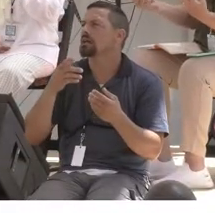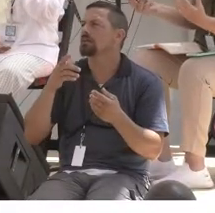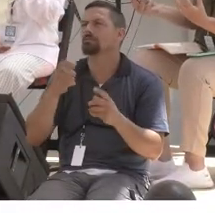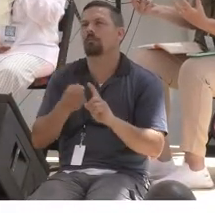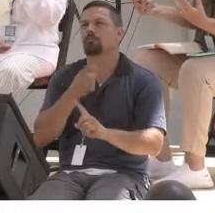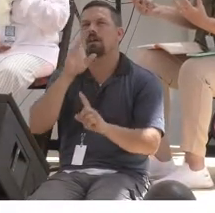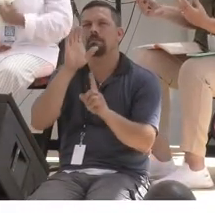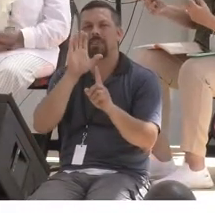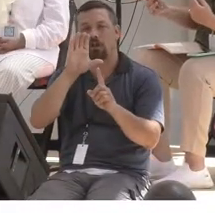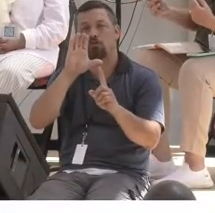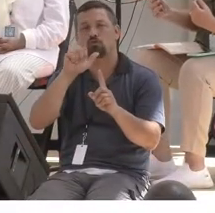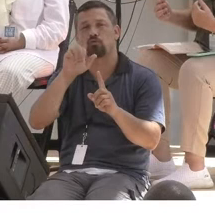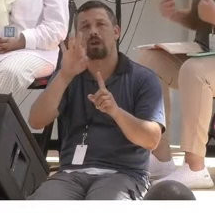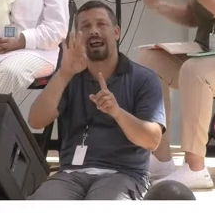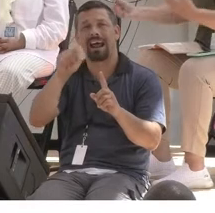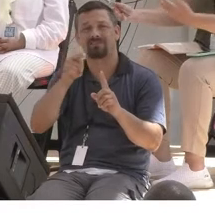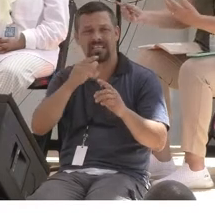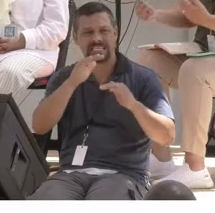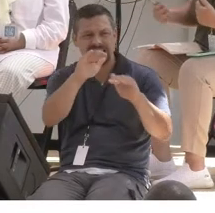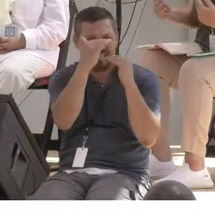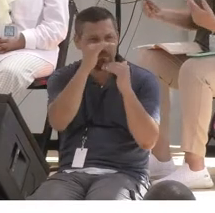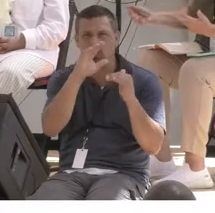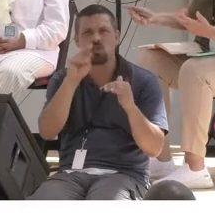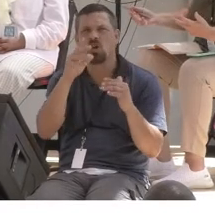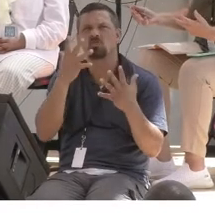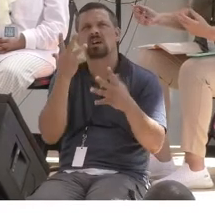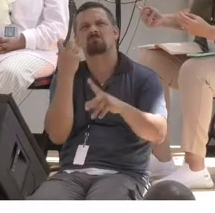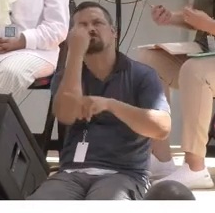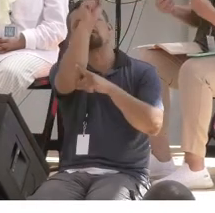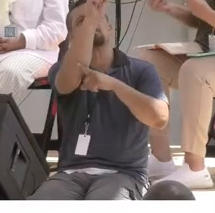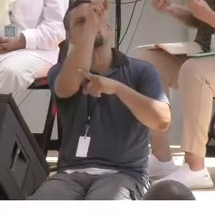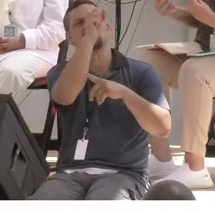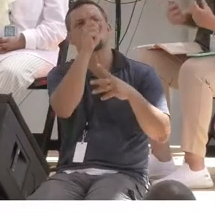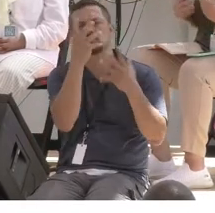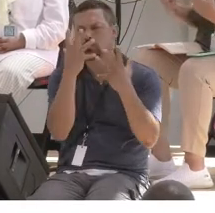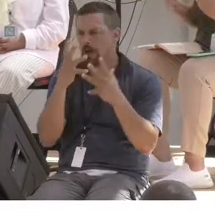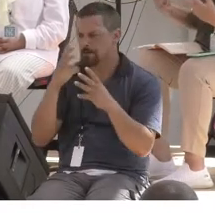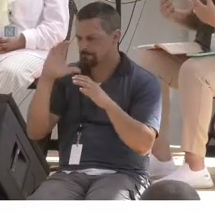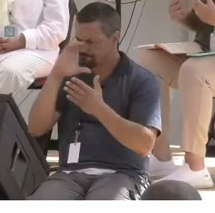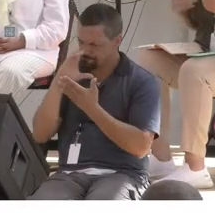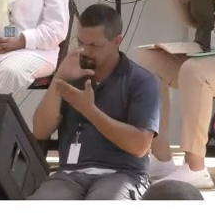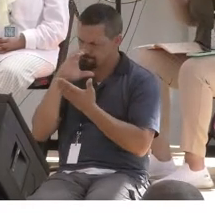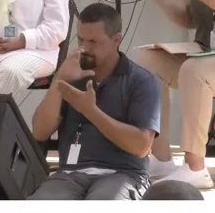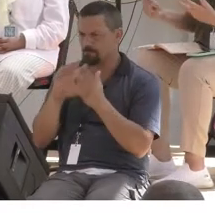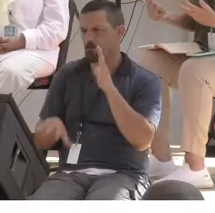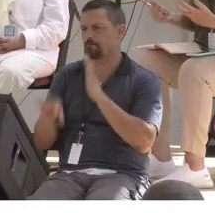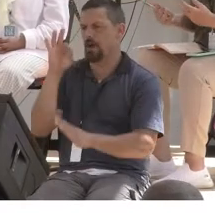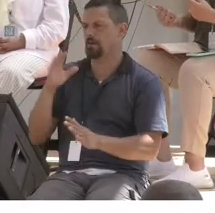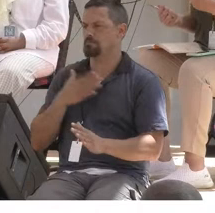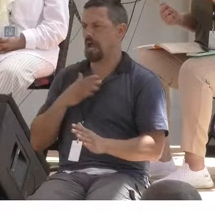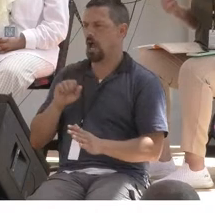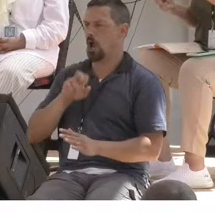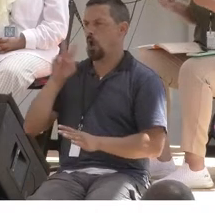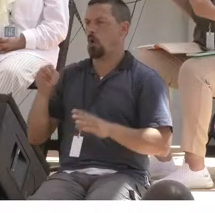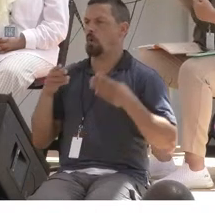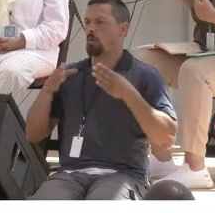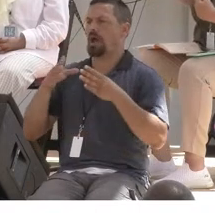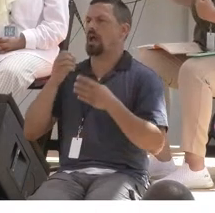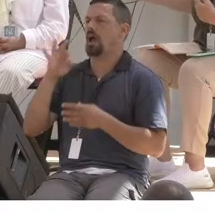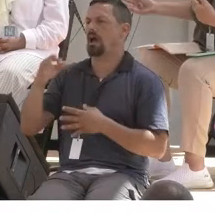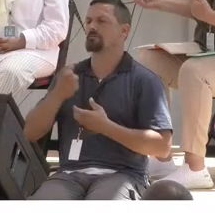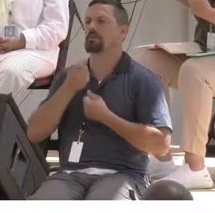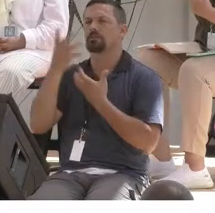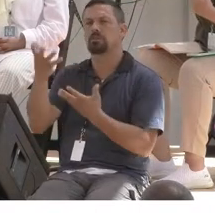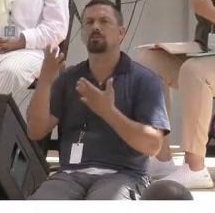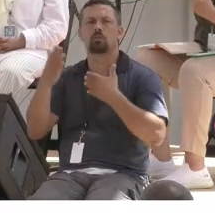gilded cages, and almost rebel against the purists to find their own form of self-expression, whether it is